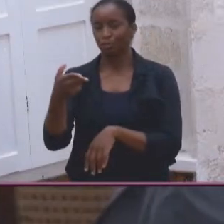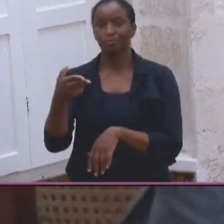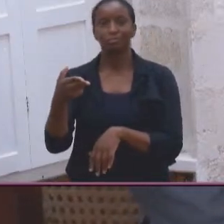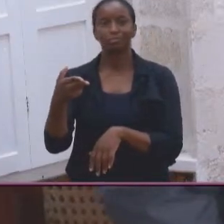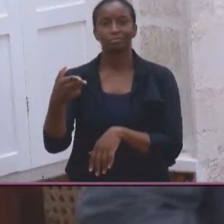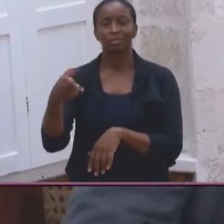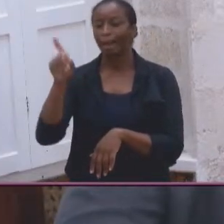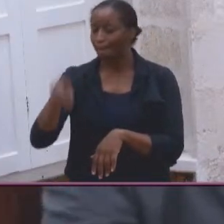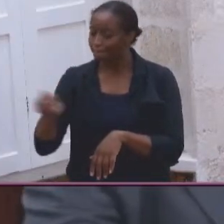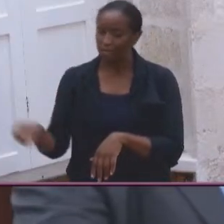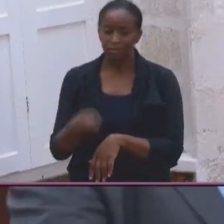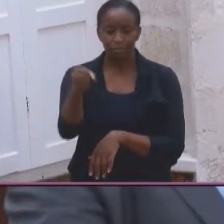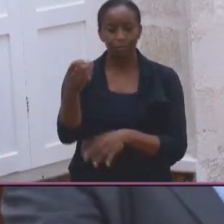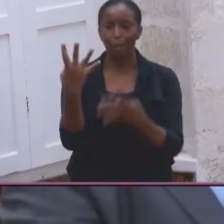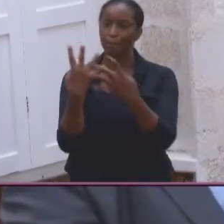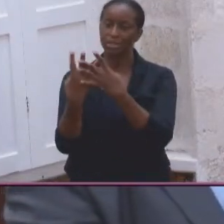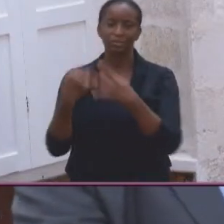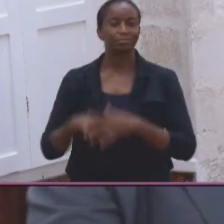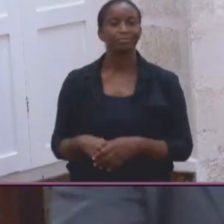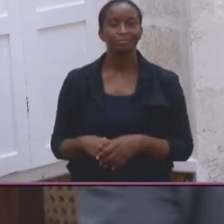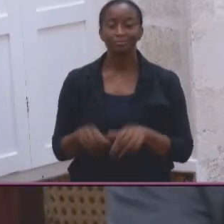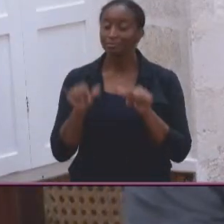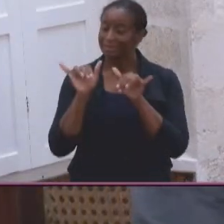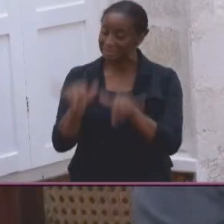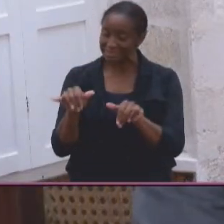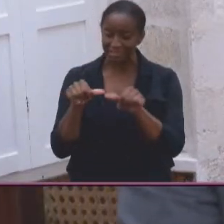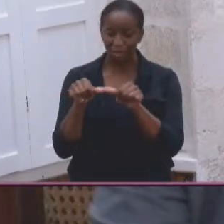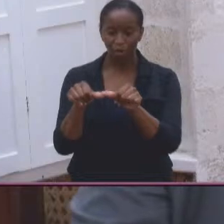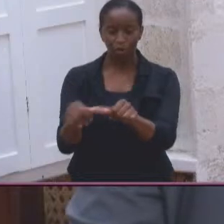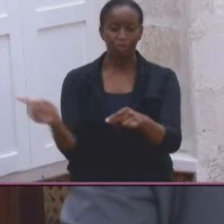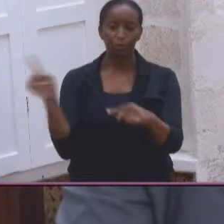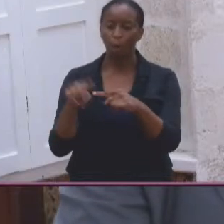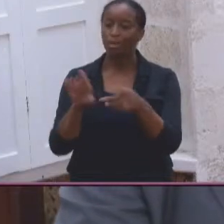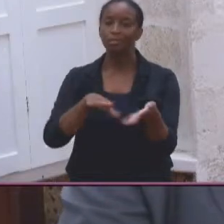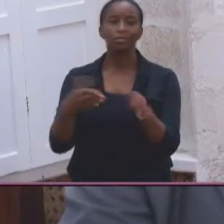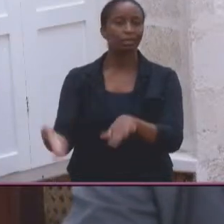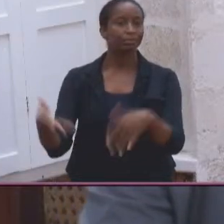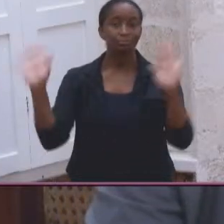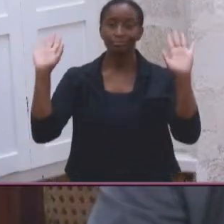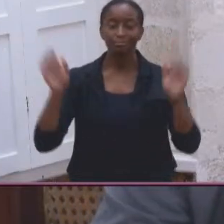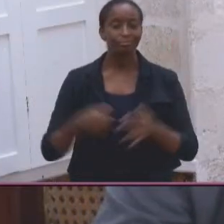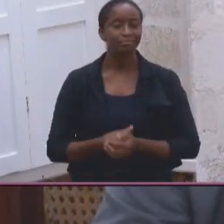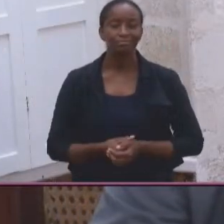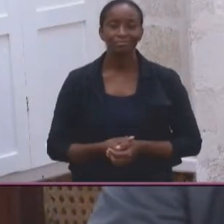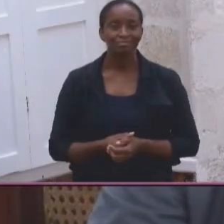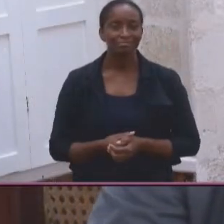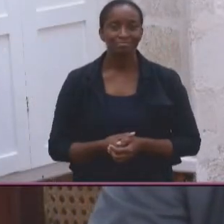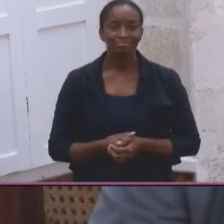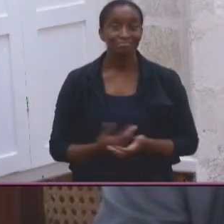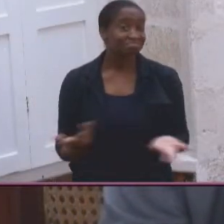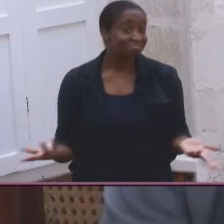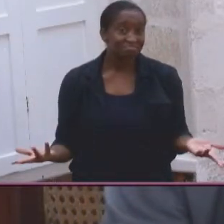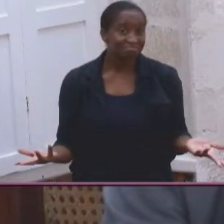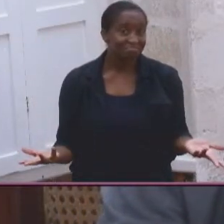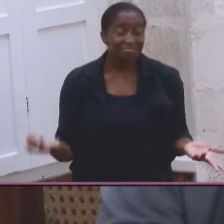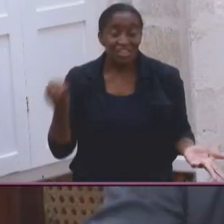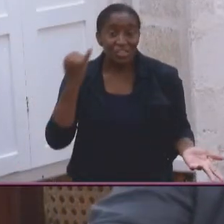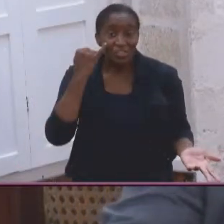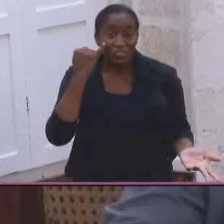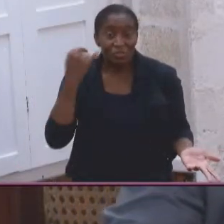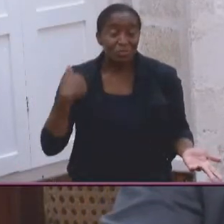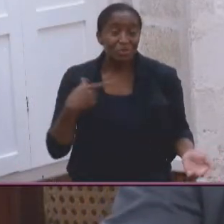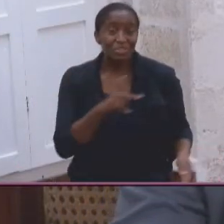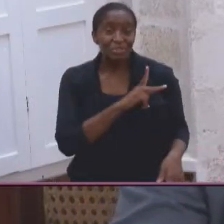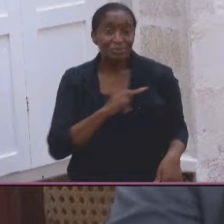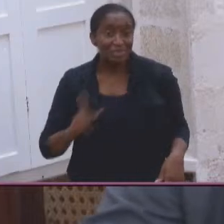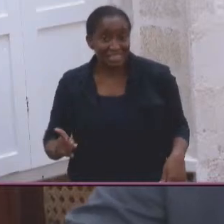in prison without parole. In my day, in my world, if I was king for a day and I did that, maybe after